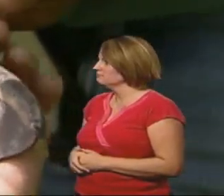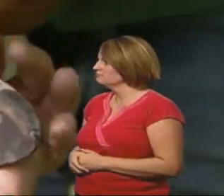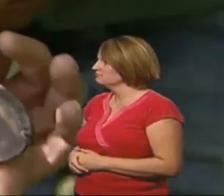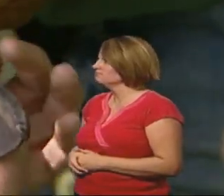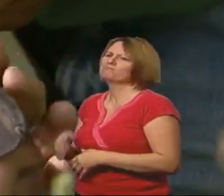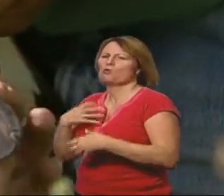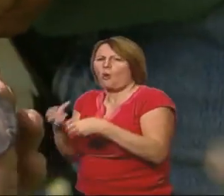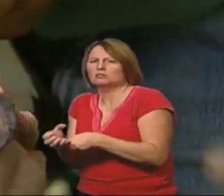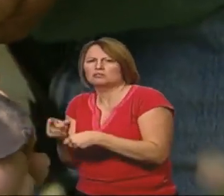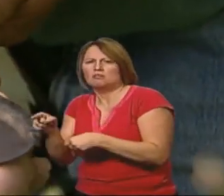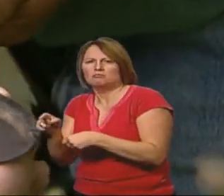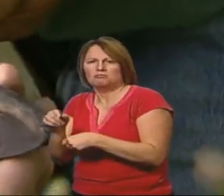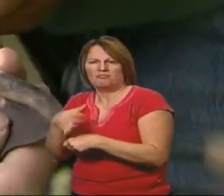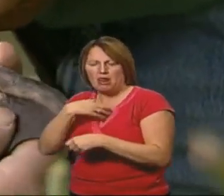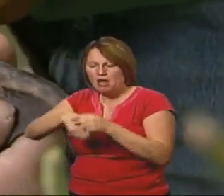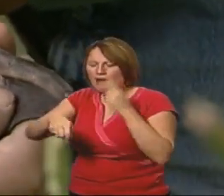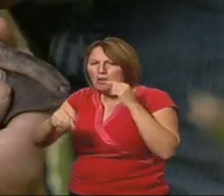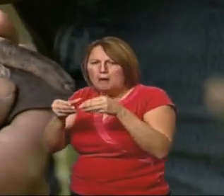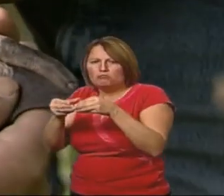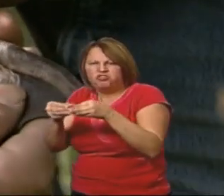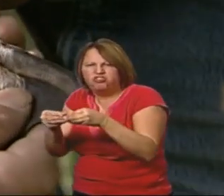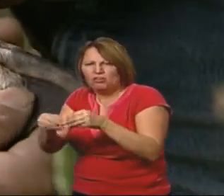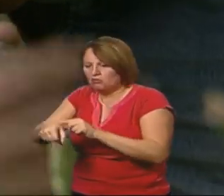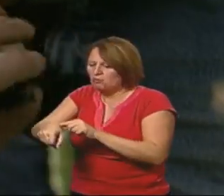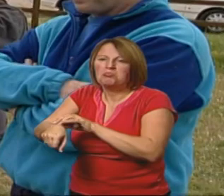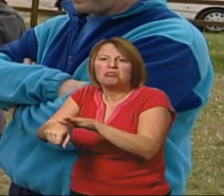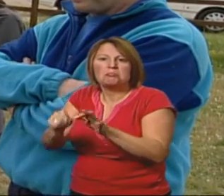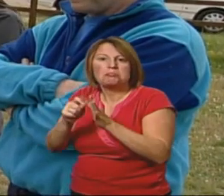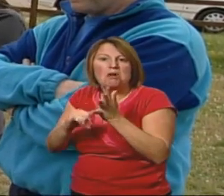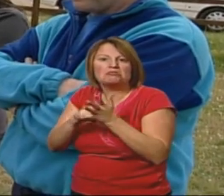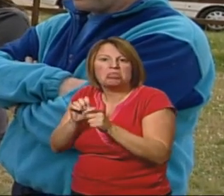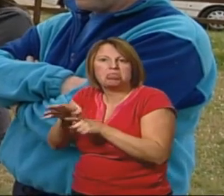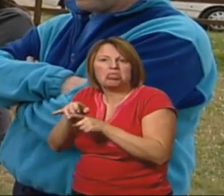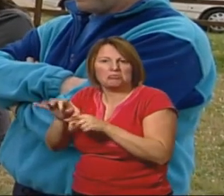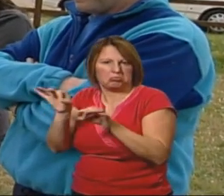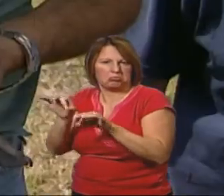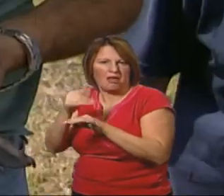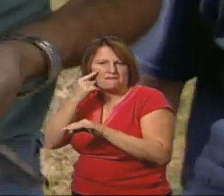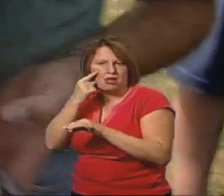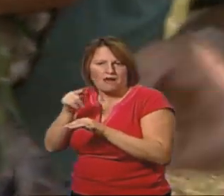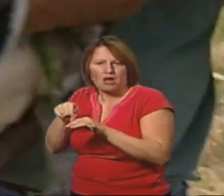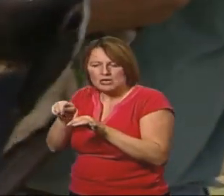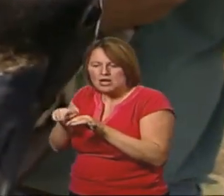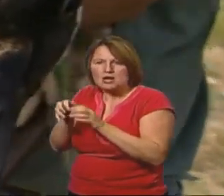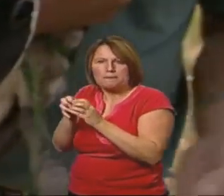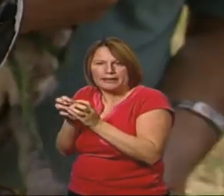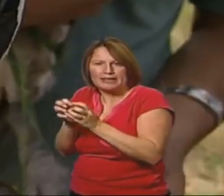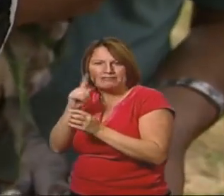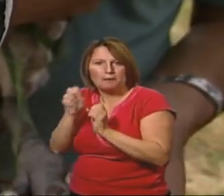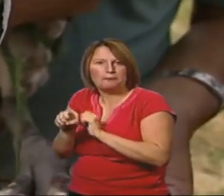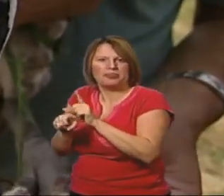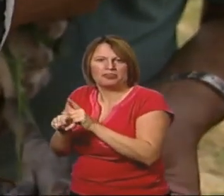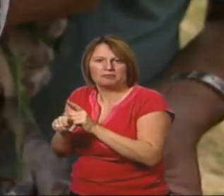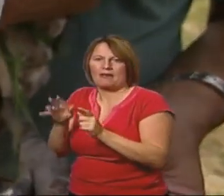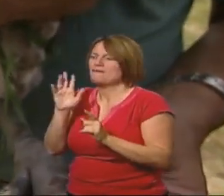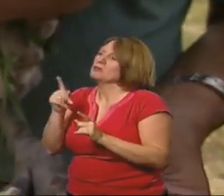We'll punch her in there just see if there is. I don't think there's pus in there, but that foot is so swollen. We're just going to burst that, see if there is pus in there. I don't think there is. I think it's just